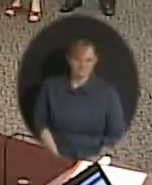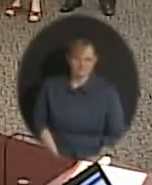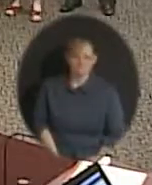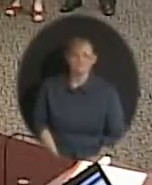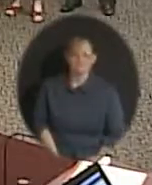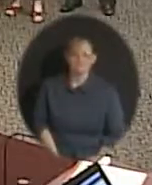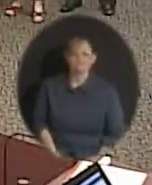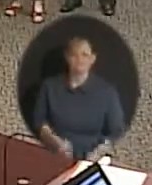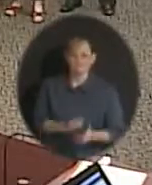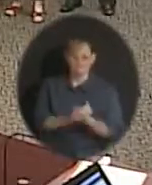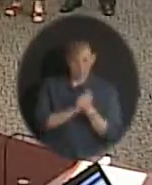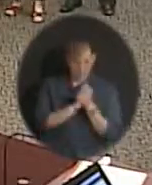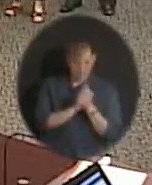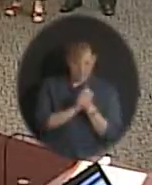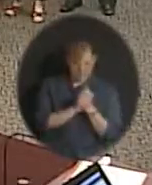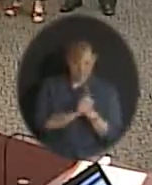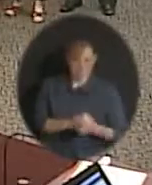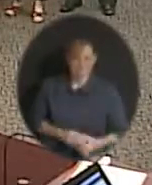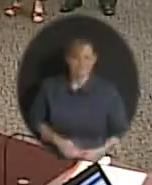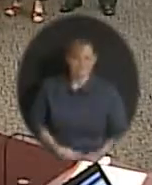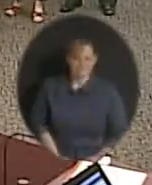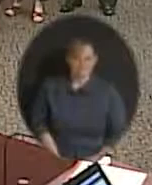Congratulations. Thank you.